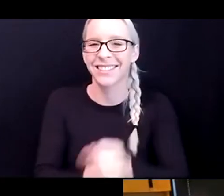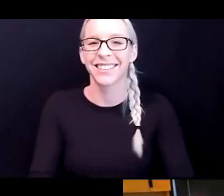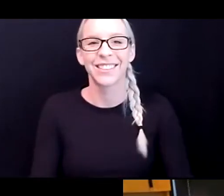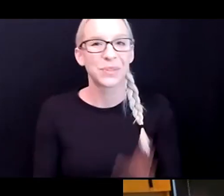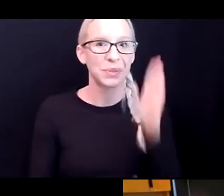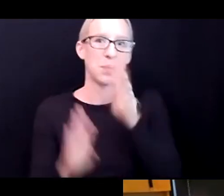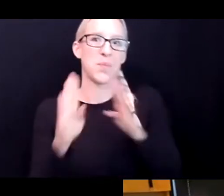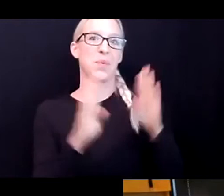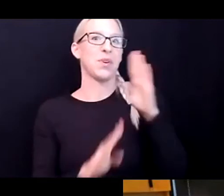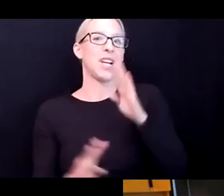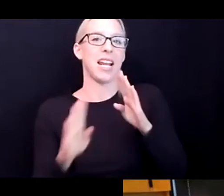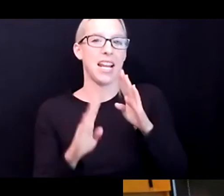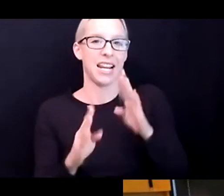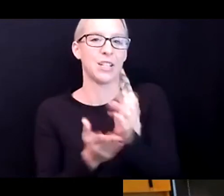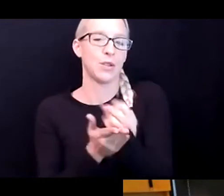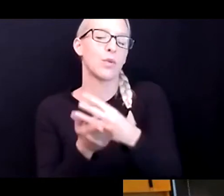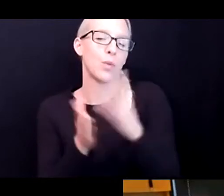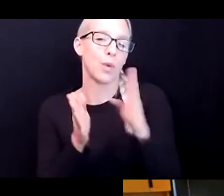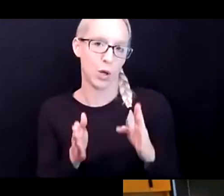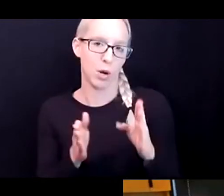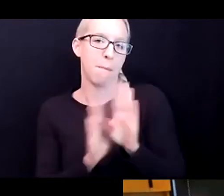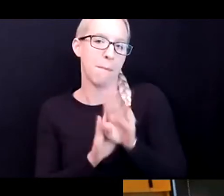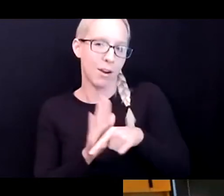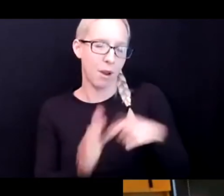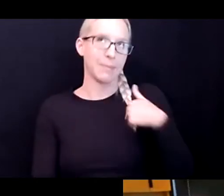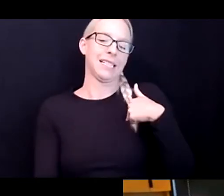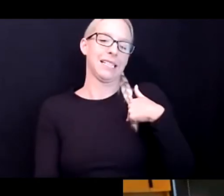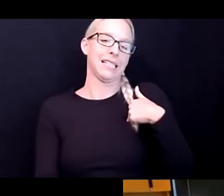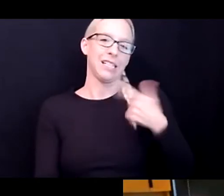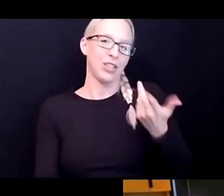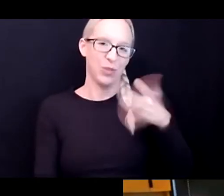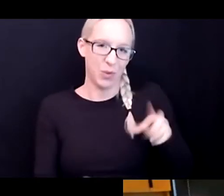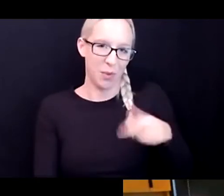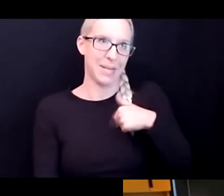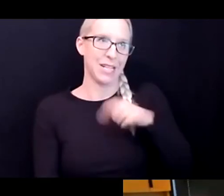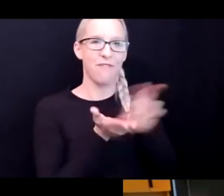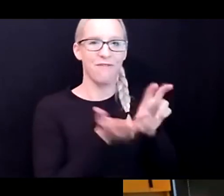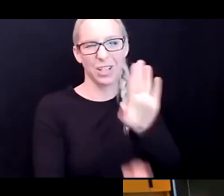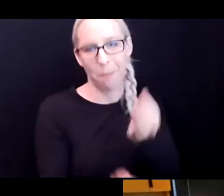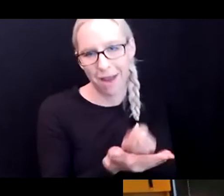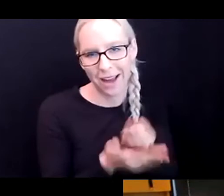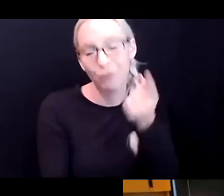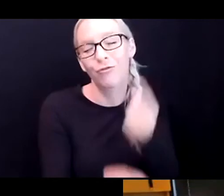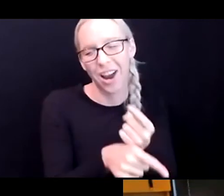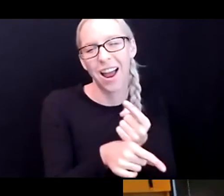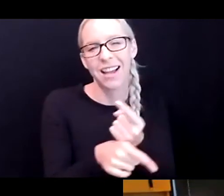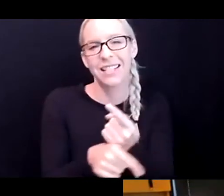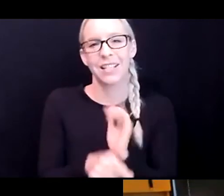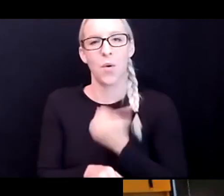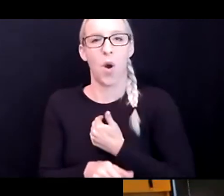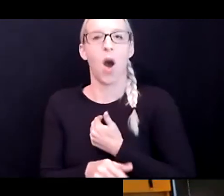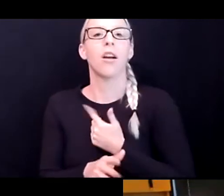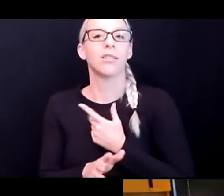me. I'm social worker background. You don't want me investing your money, all right? So that's good to know that you have